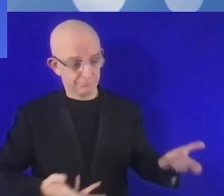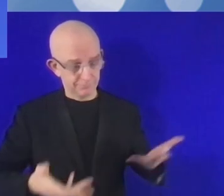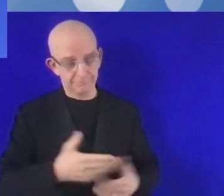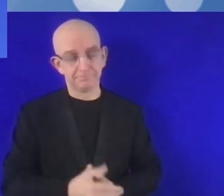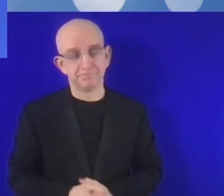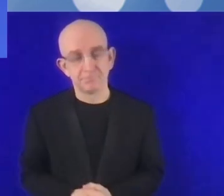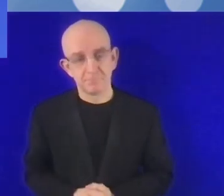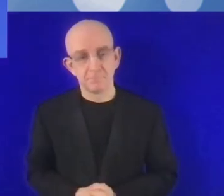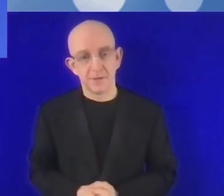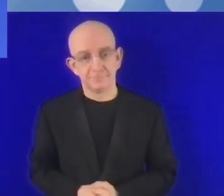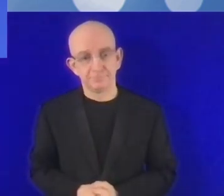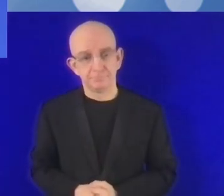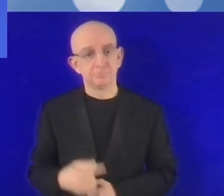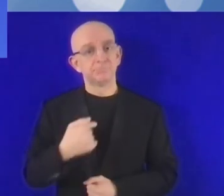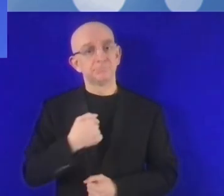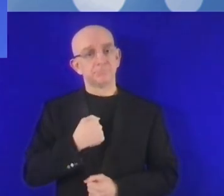sphere.